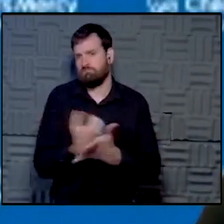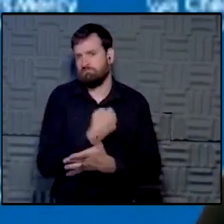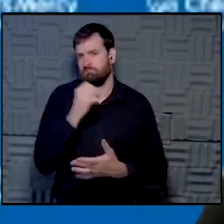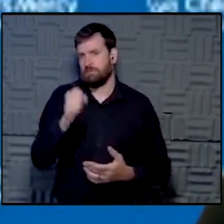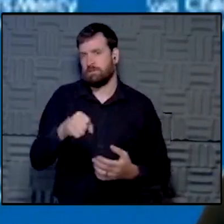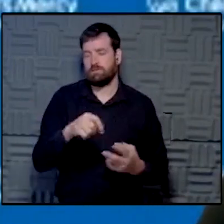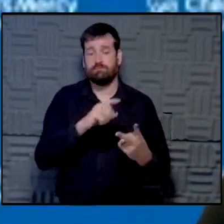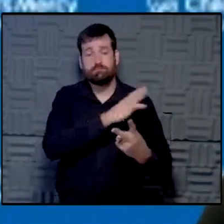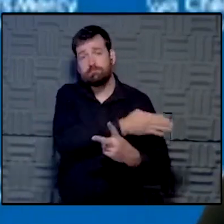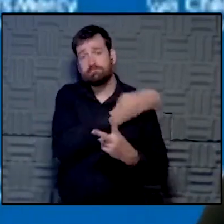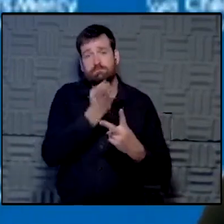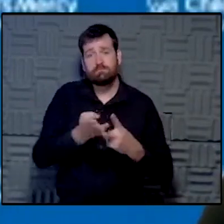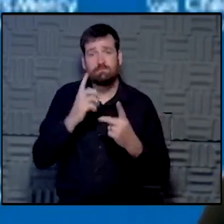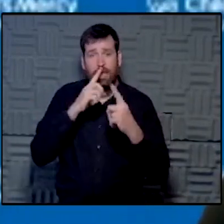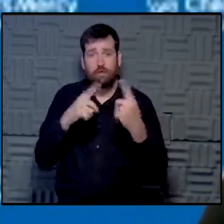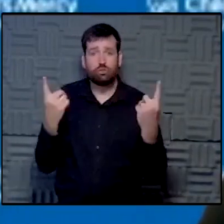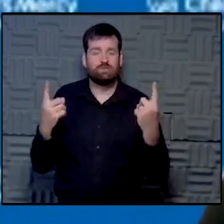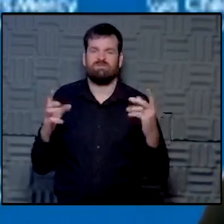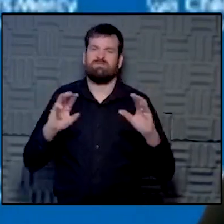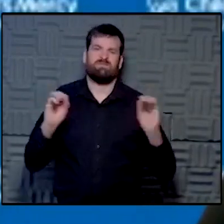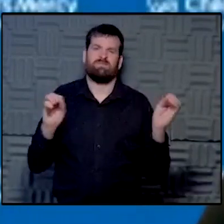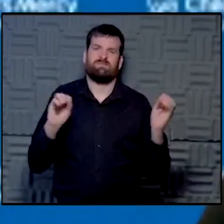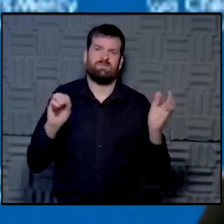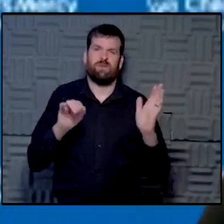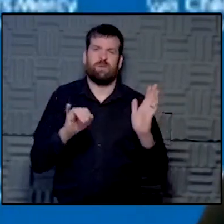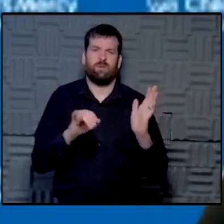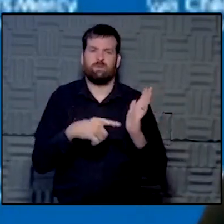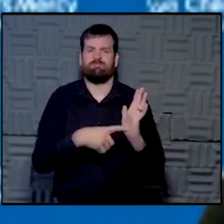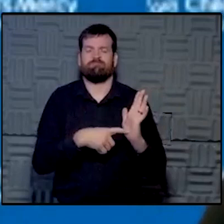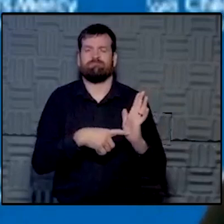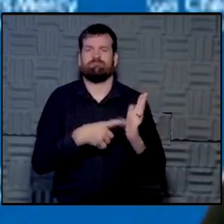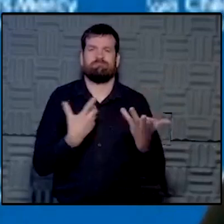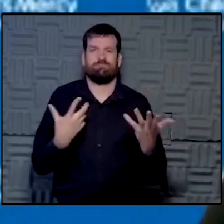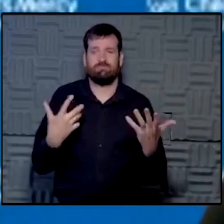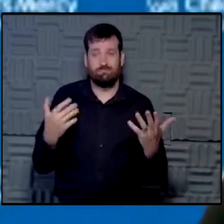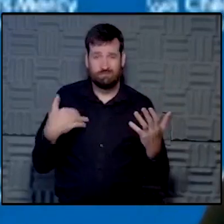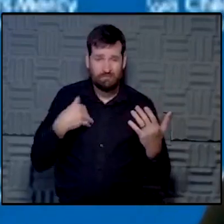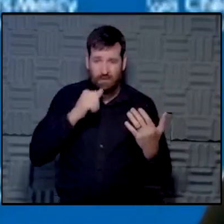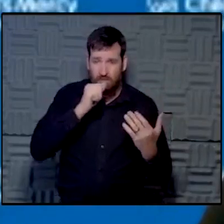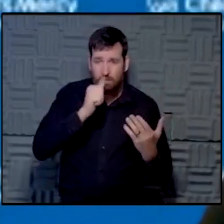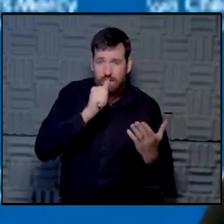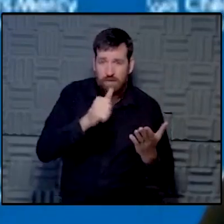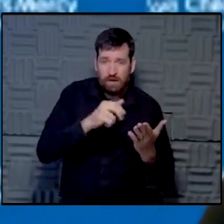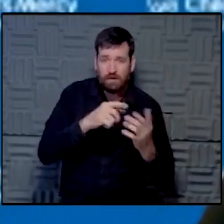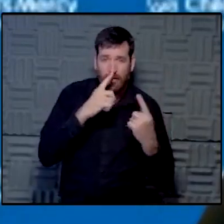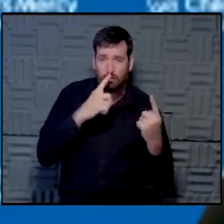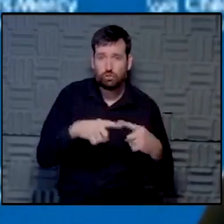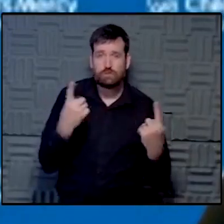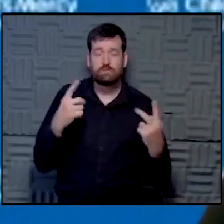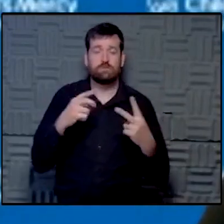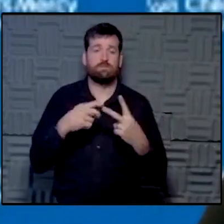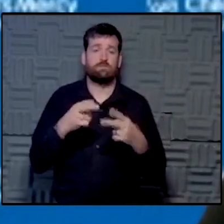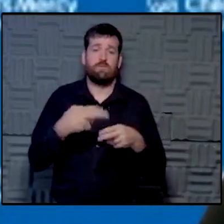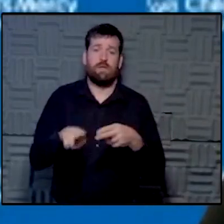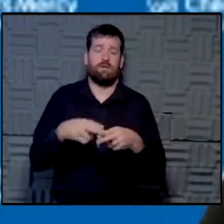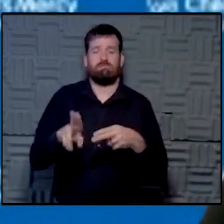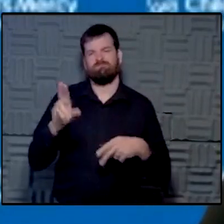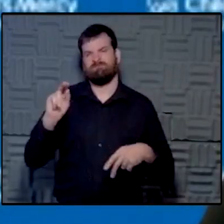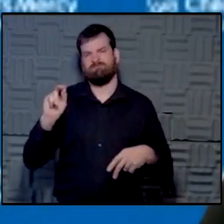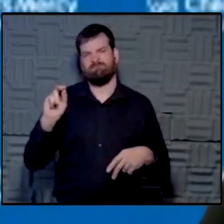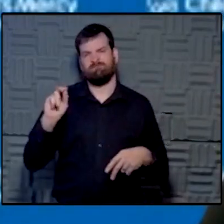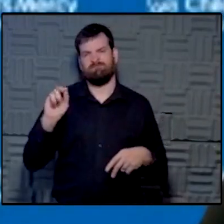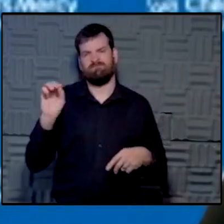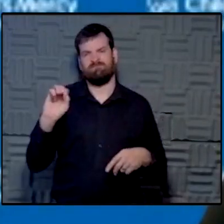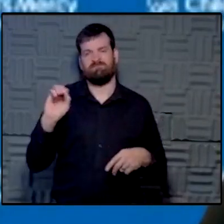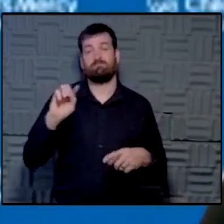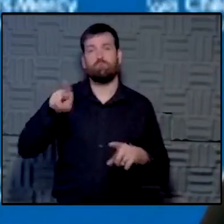of allergies, there's no contraindications to getting the vaccine if you have peanut allergies, egg allergies. It's only if you have